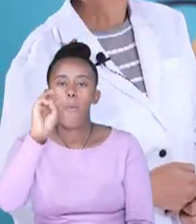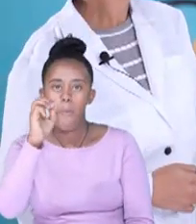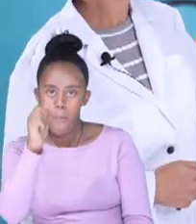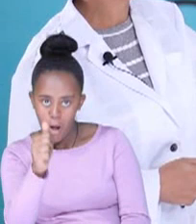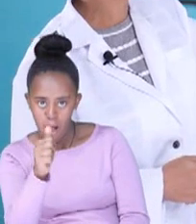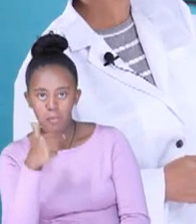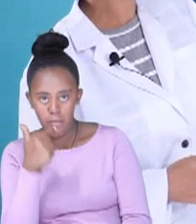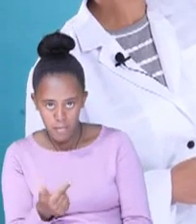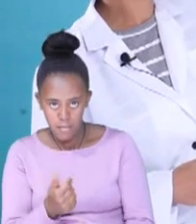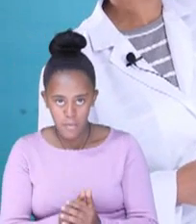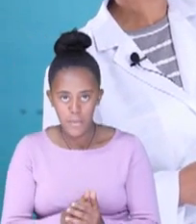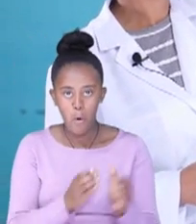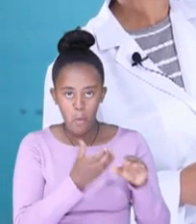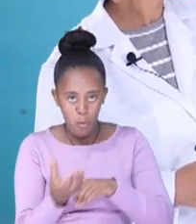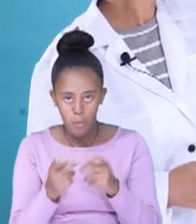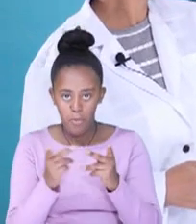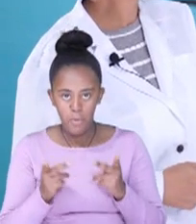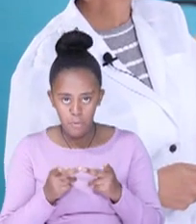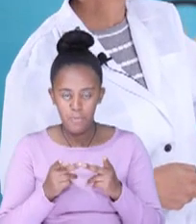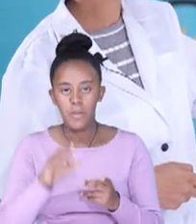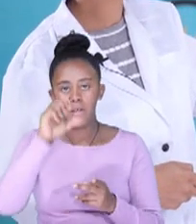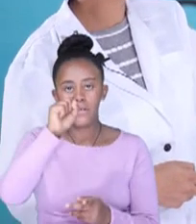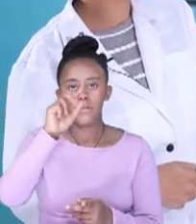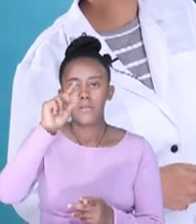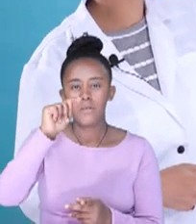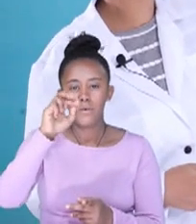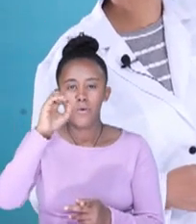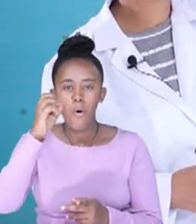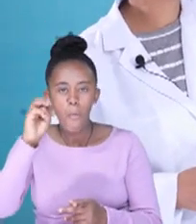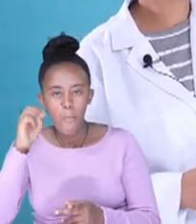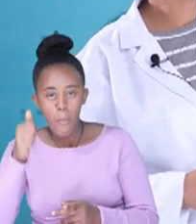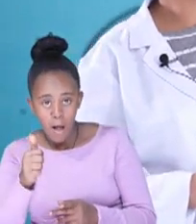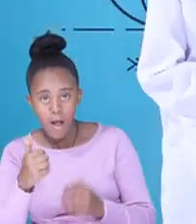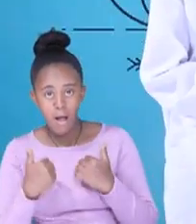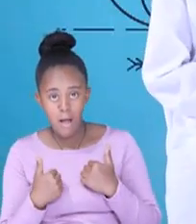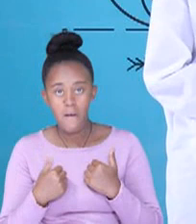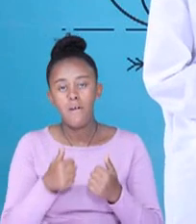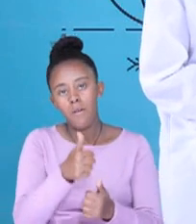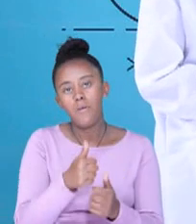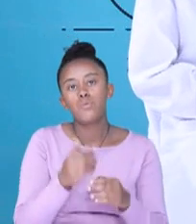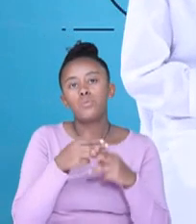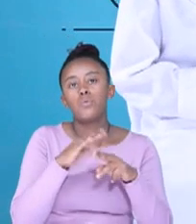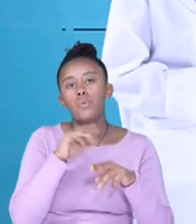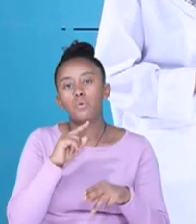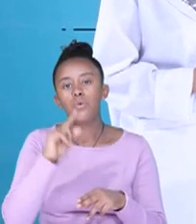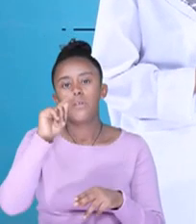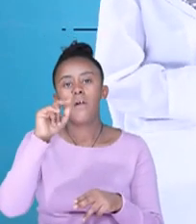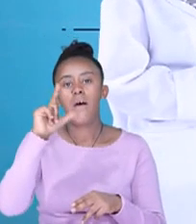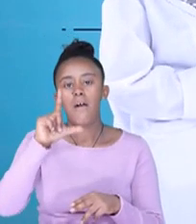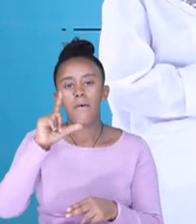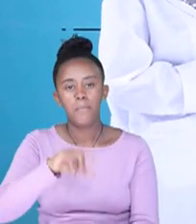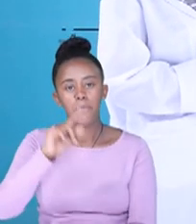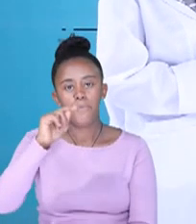stroma. The matrix is called the stroma, and stroma has membranous sacs called thylakoids.